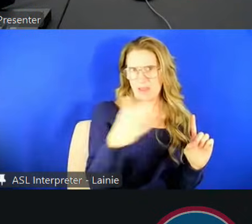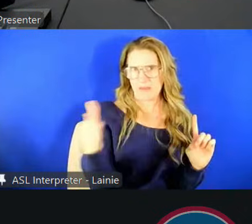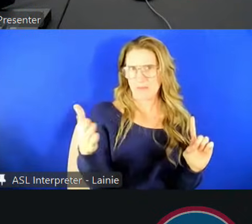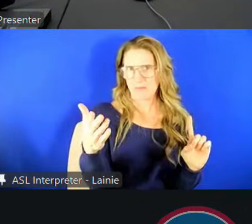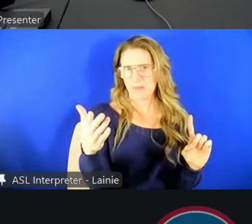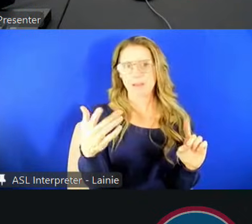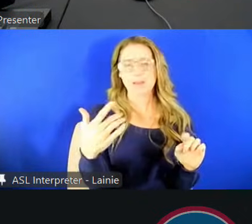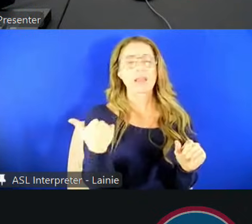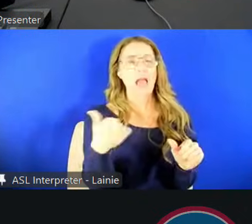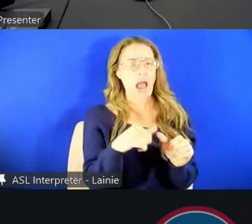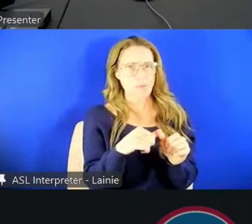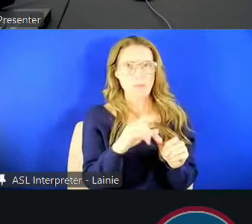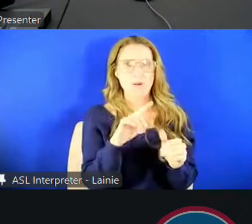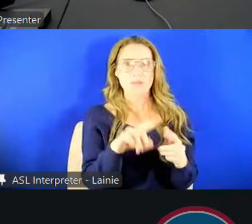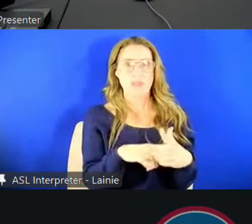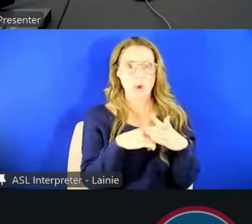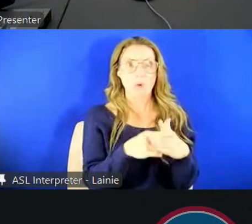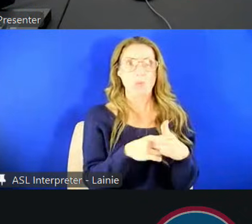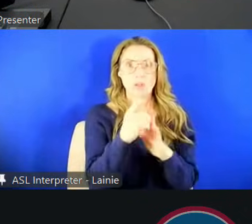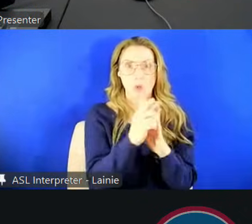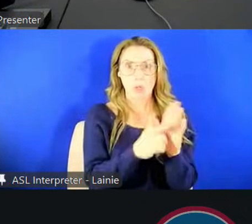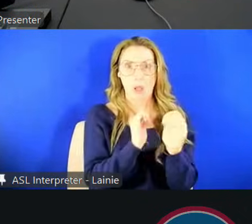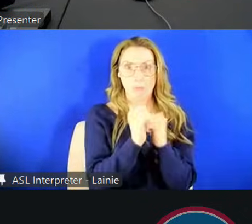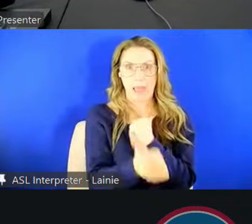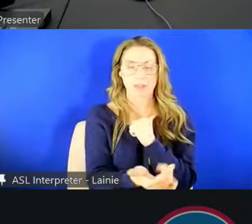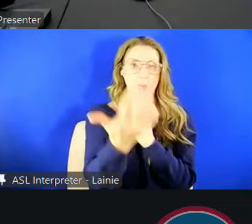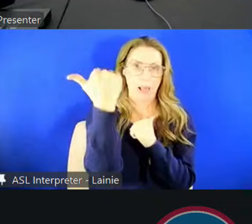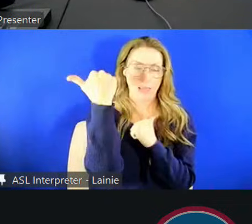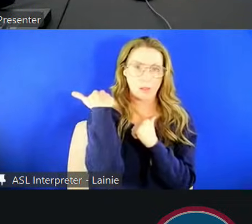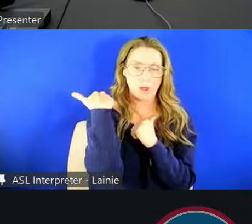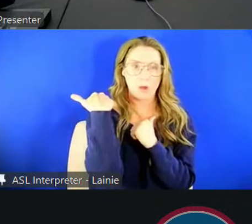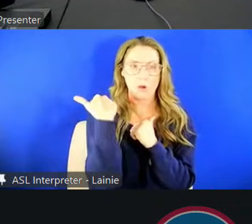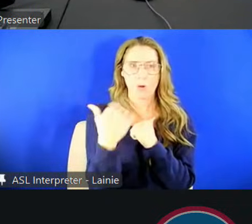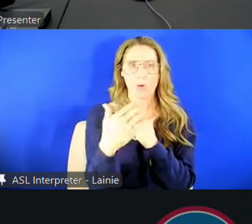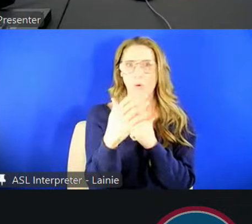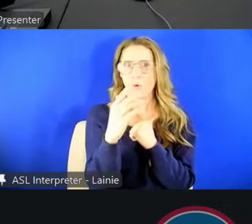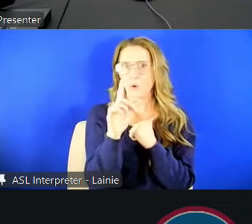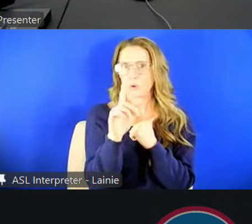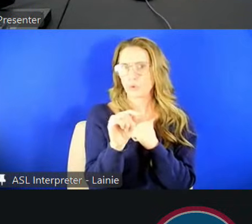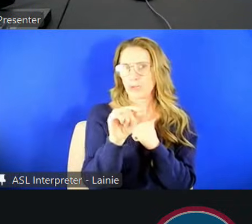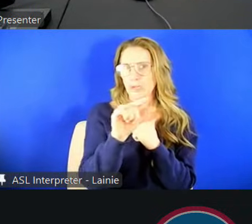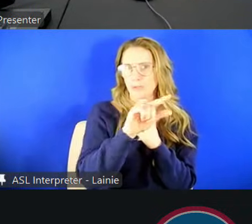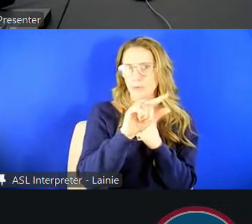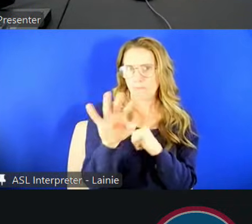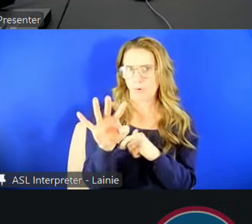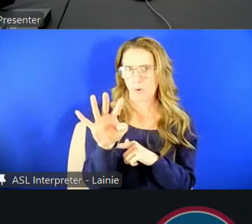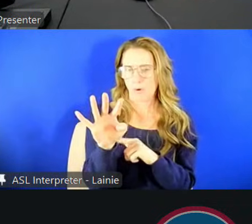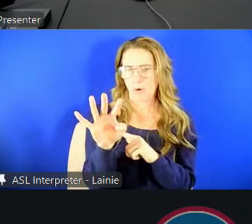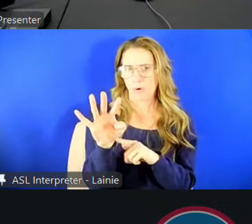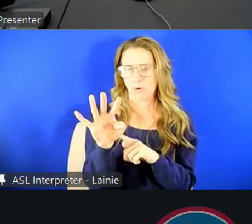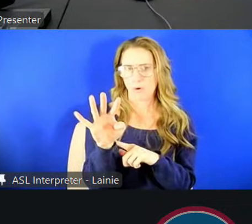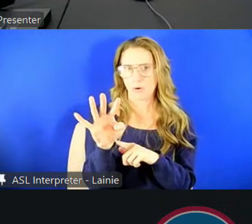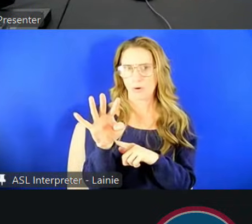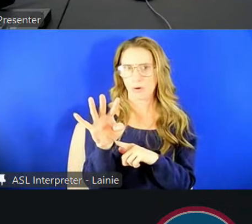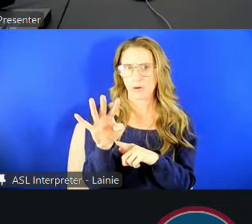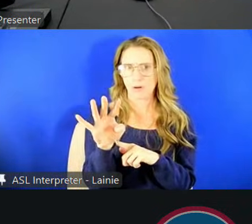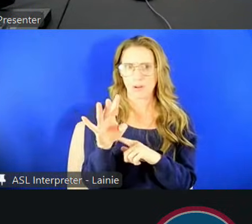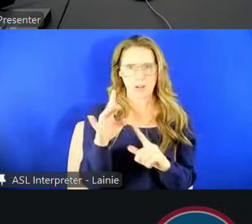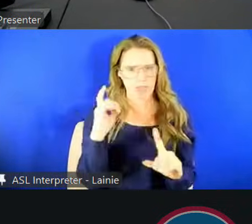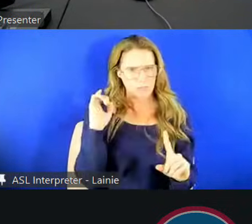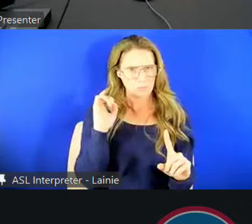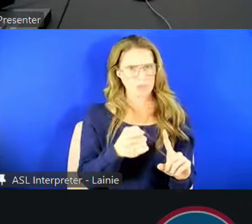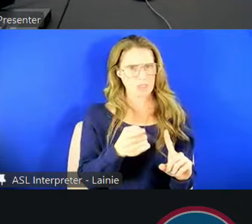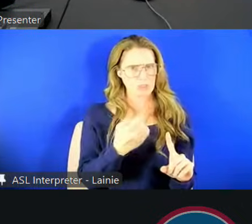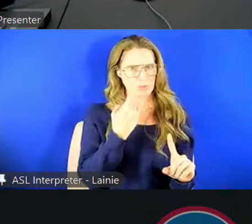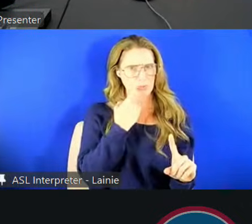original ordinance passed. Yeah. A while ago. Okay. That was 2024. This was issued this year, wasn't it? Last month, the